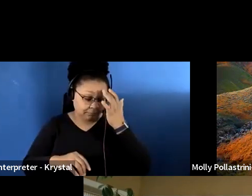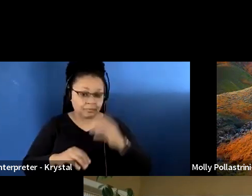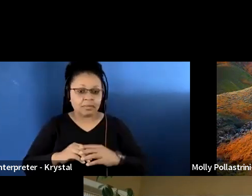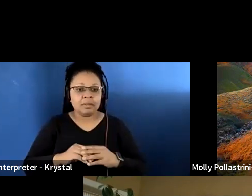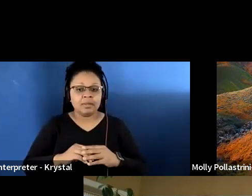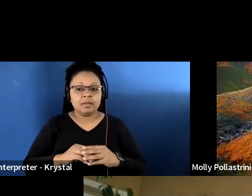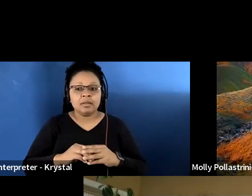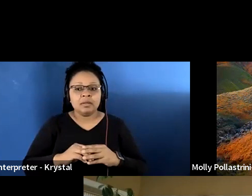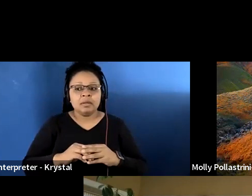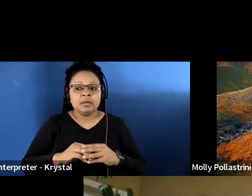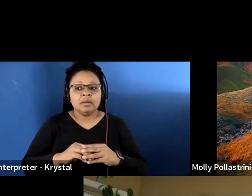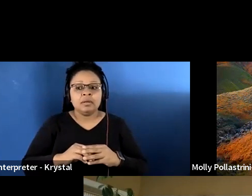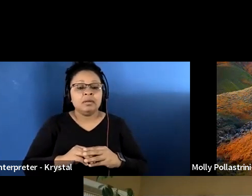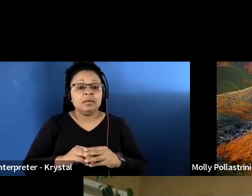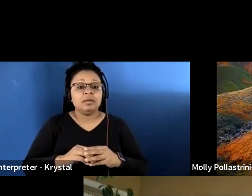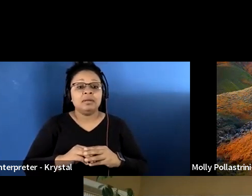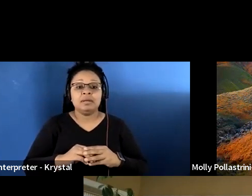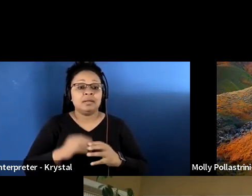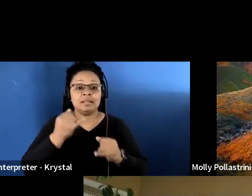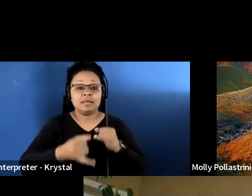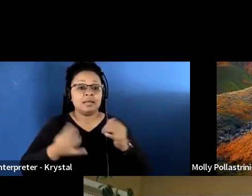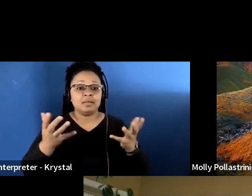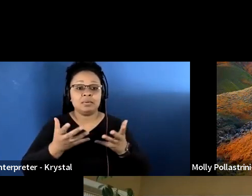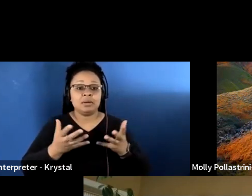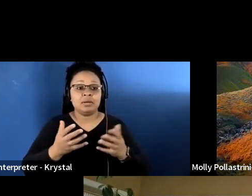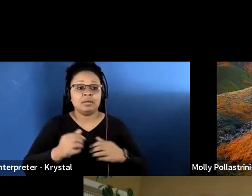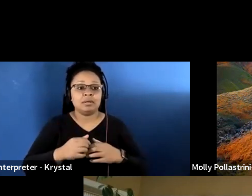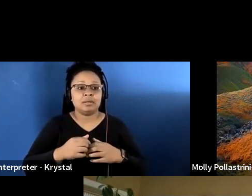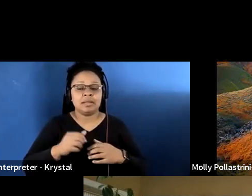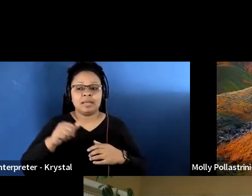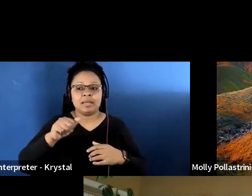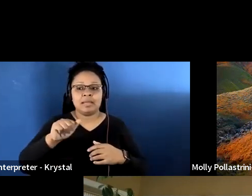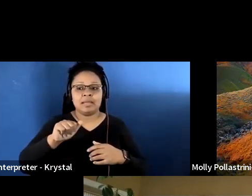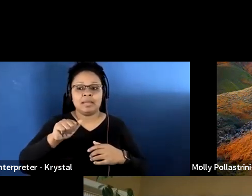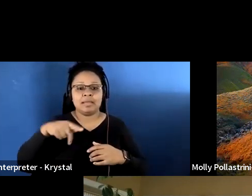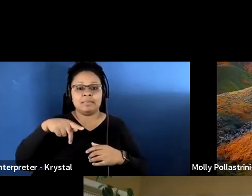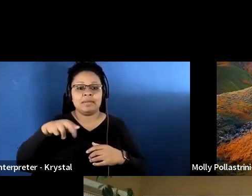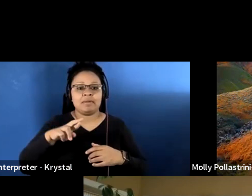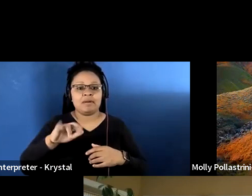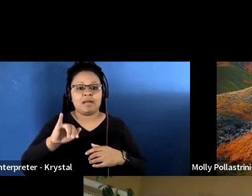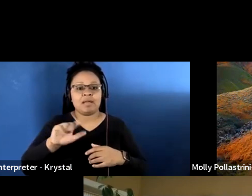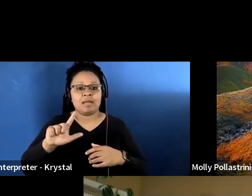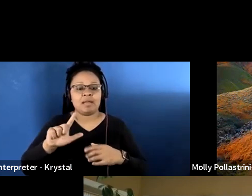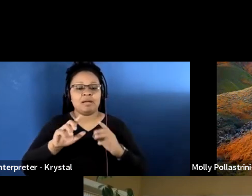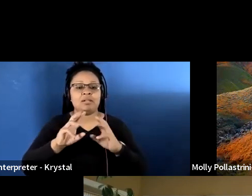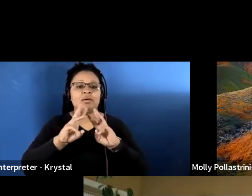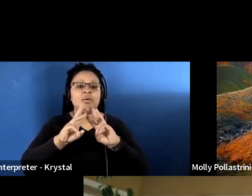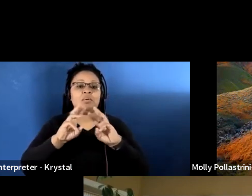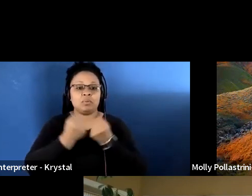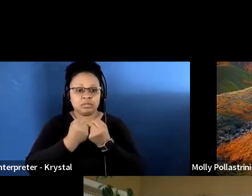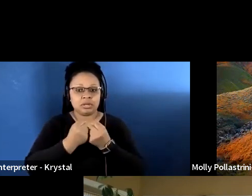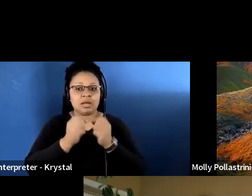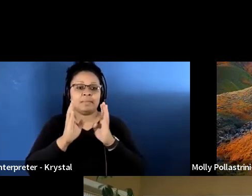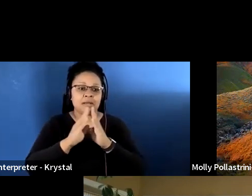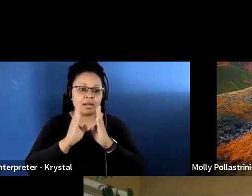a last reminder, April and our conference is a safe and